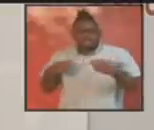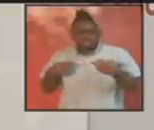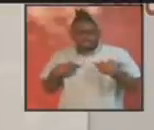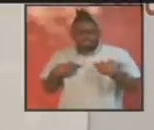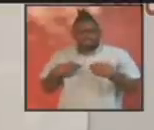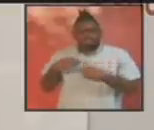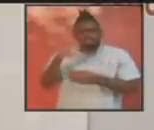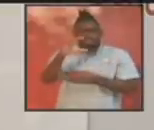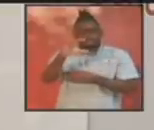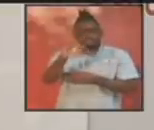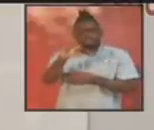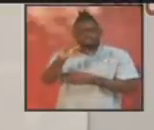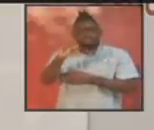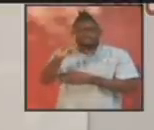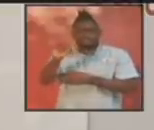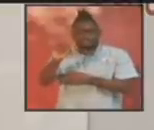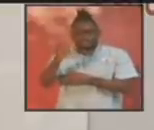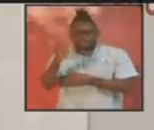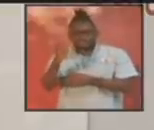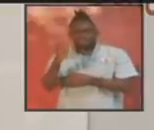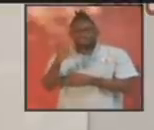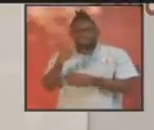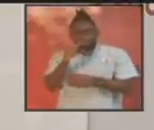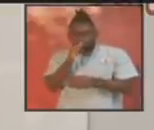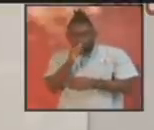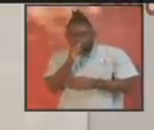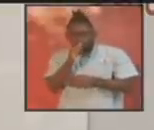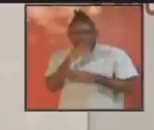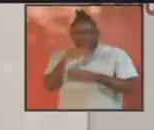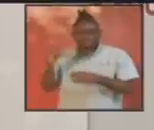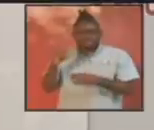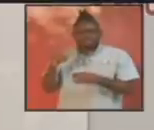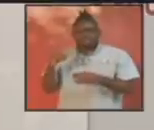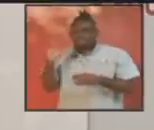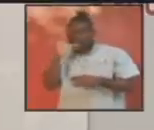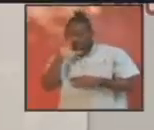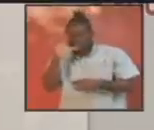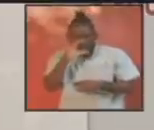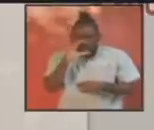African Union, looking for additional sources.